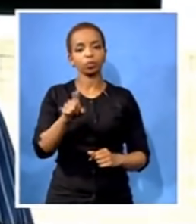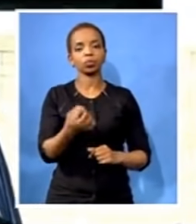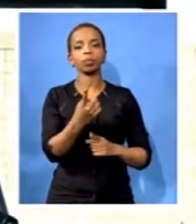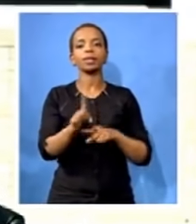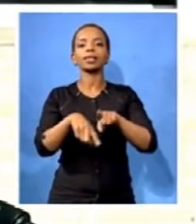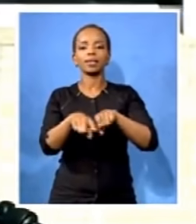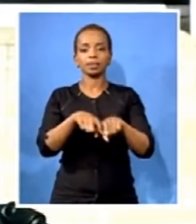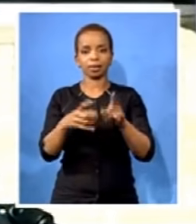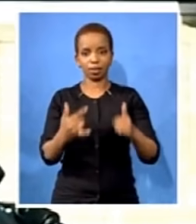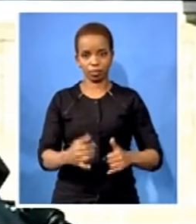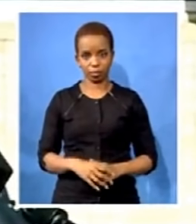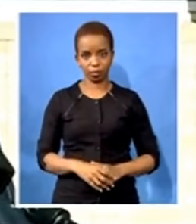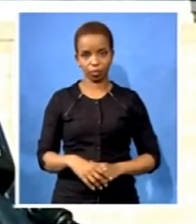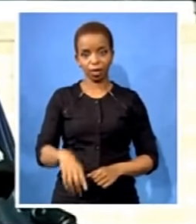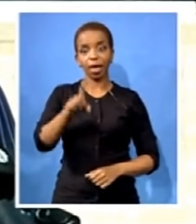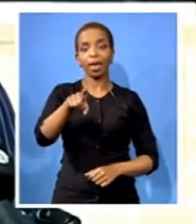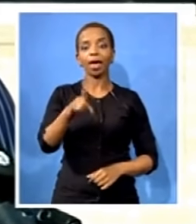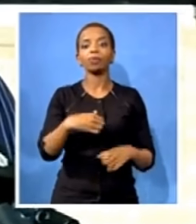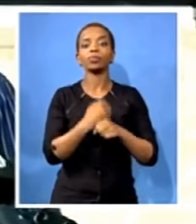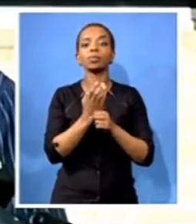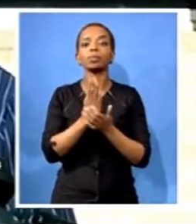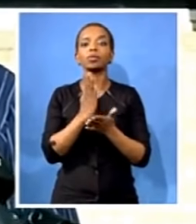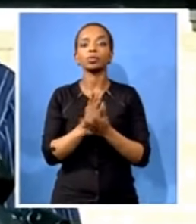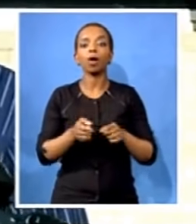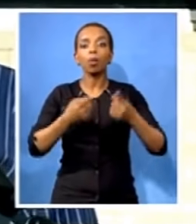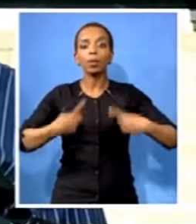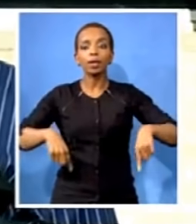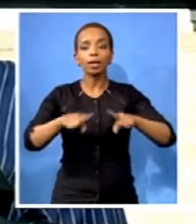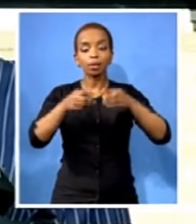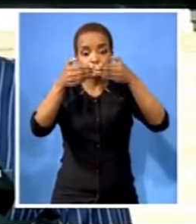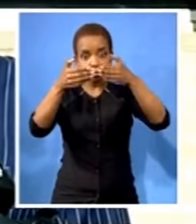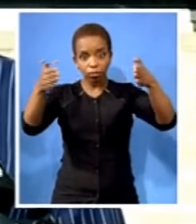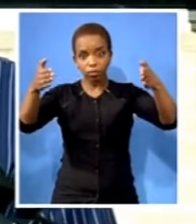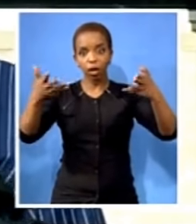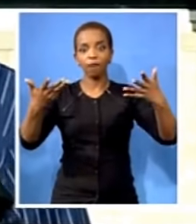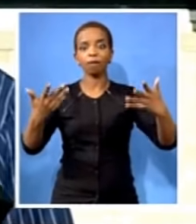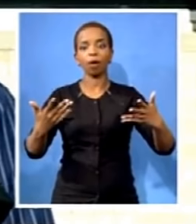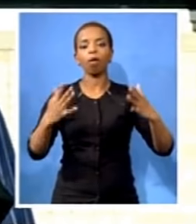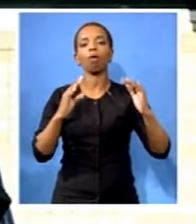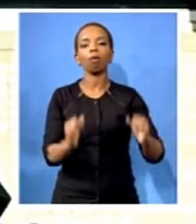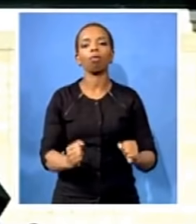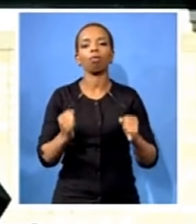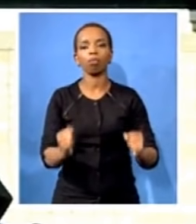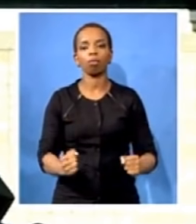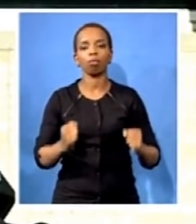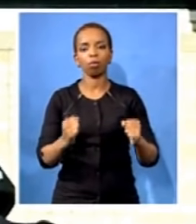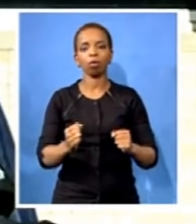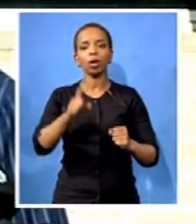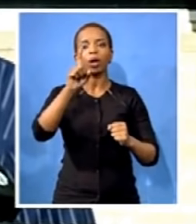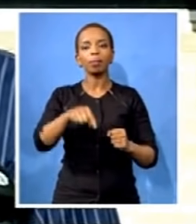we open up for Metro Rail, we are able to run a flawless capacity, and ensuring